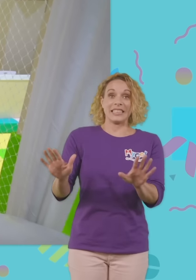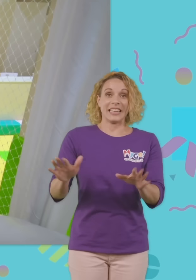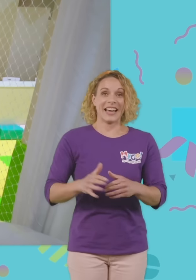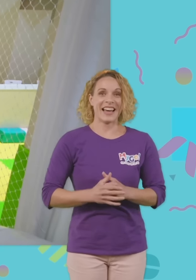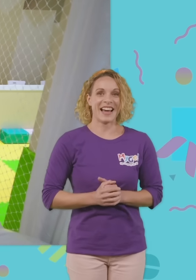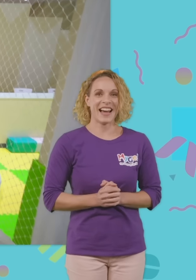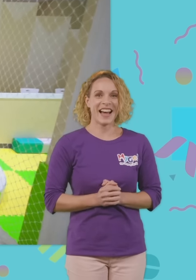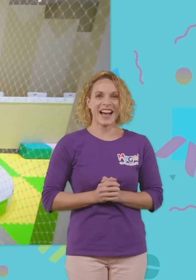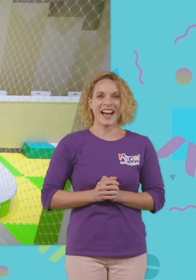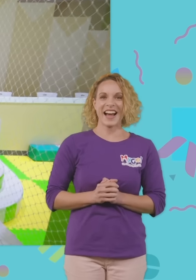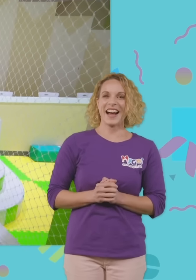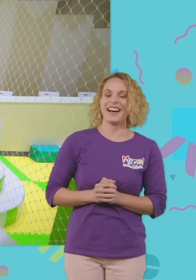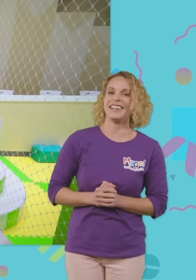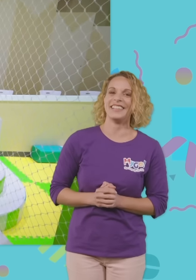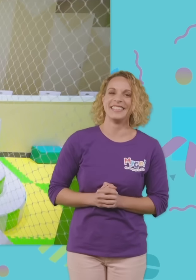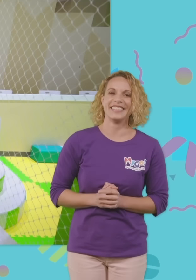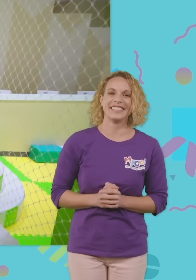Watch out.